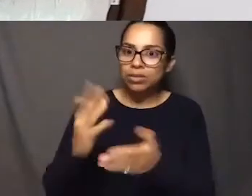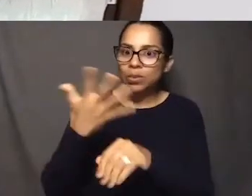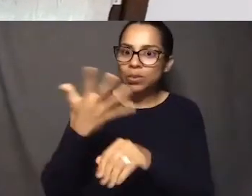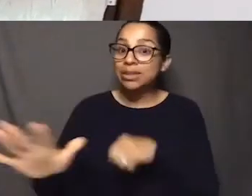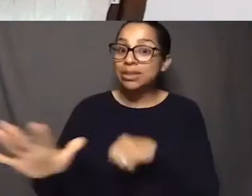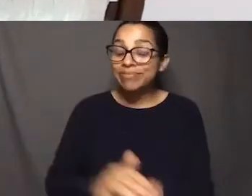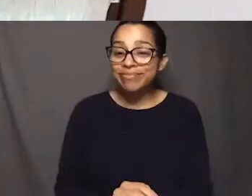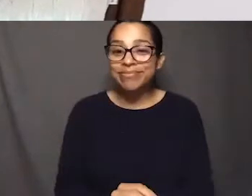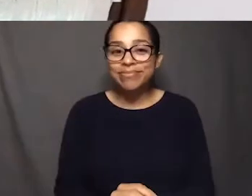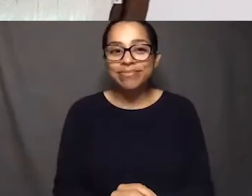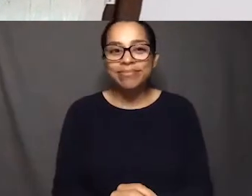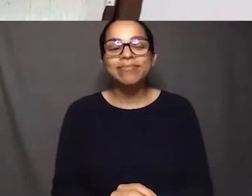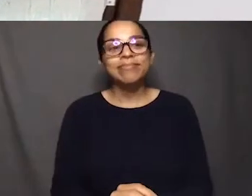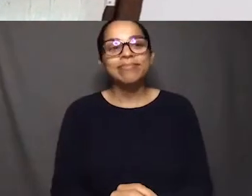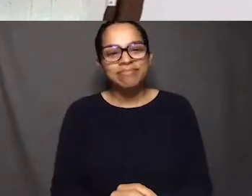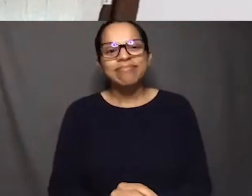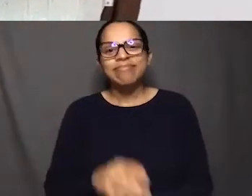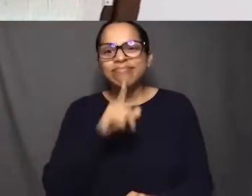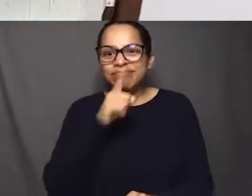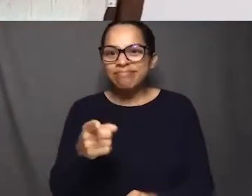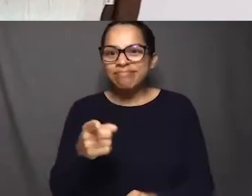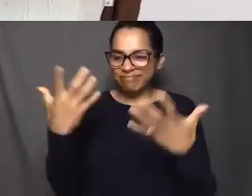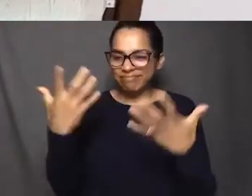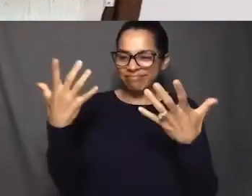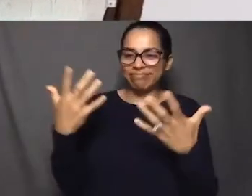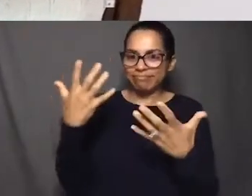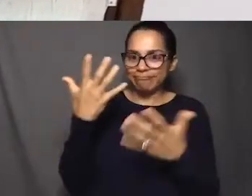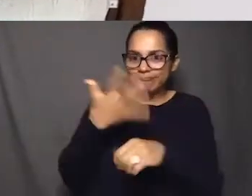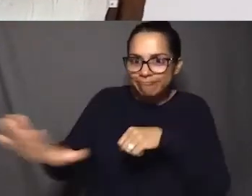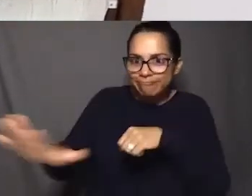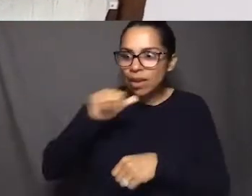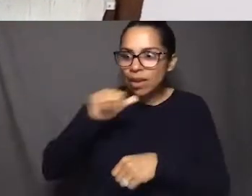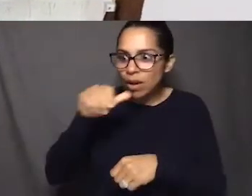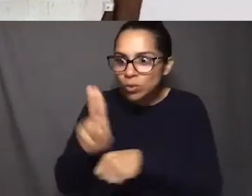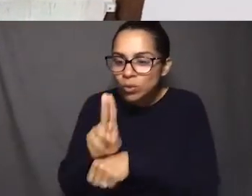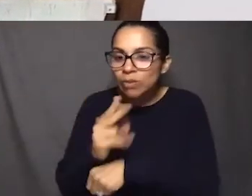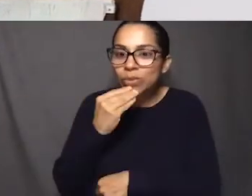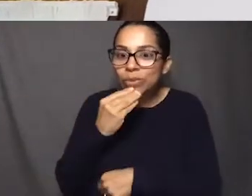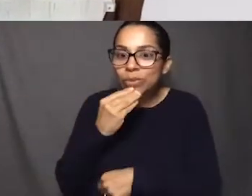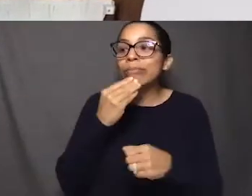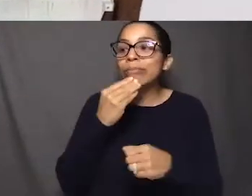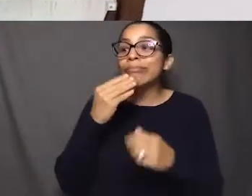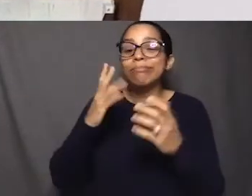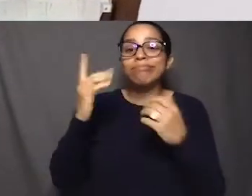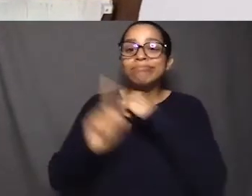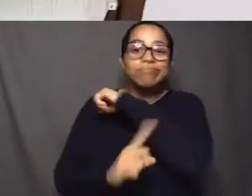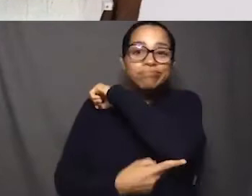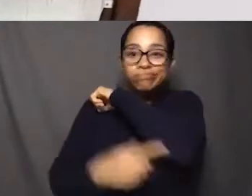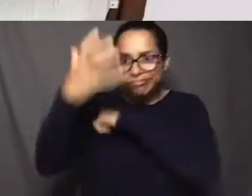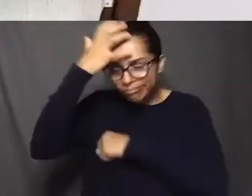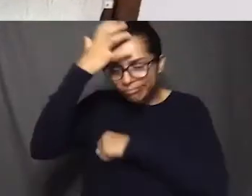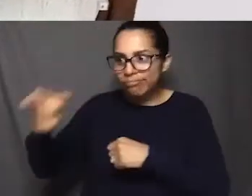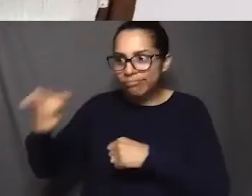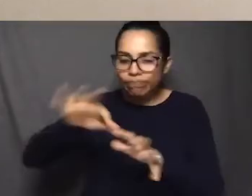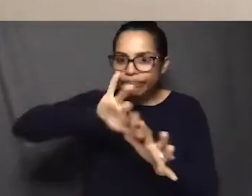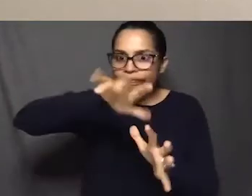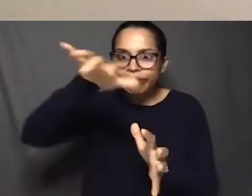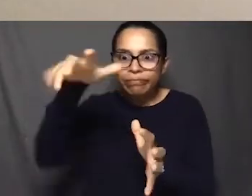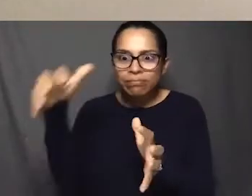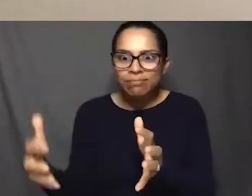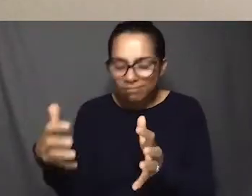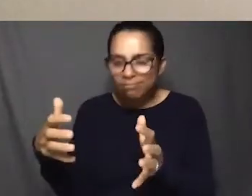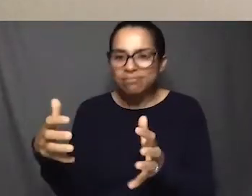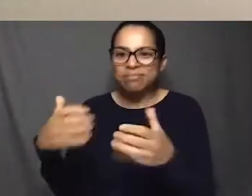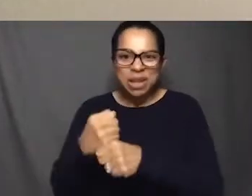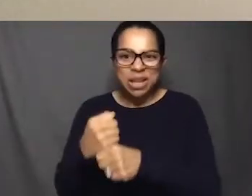majority of this food ends up in landfills, contributing to mass amounts of greenhouse gases being released into the atmosphere, contributing to global warming. Food